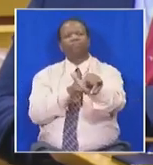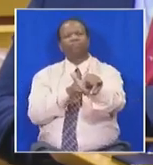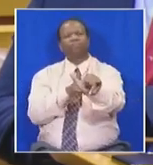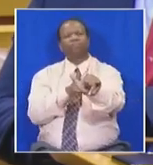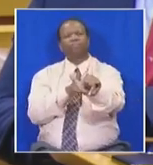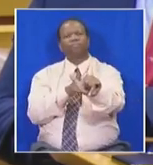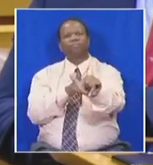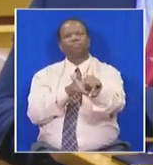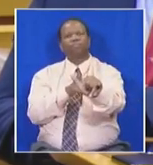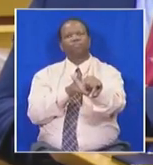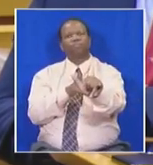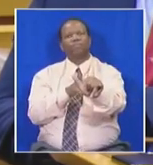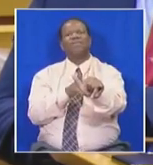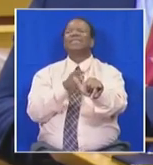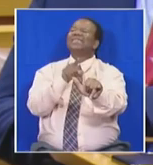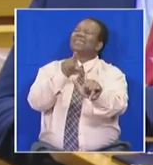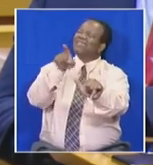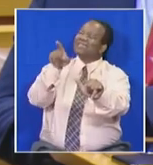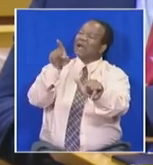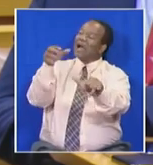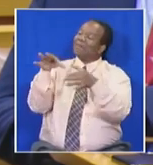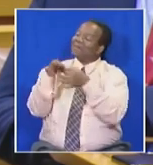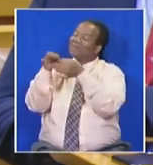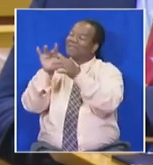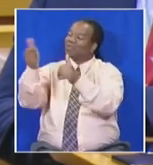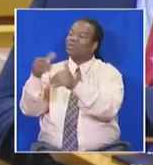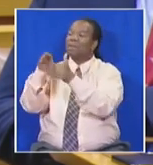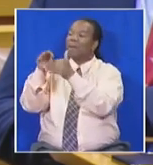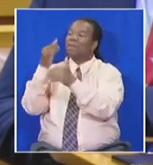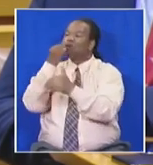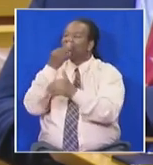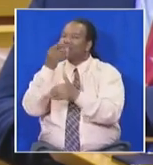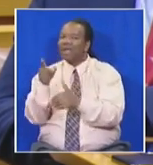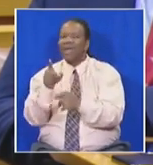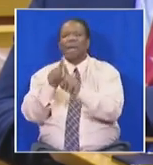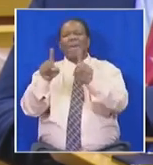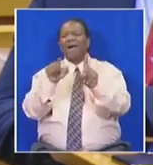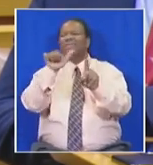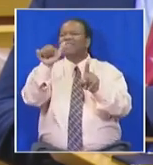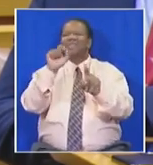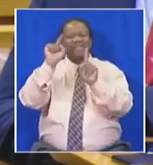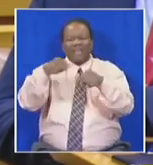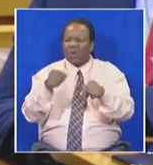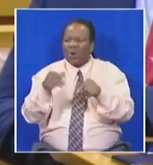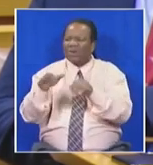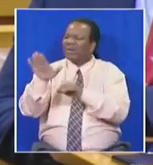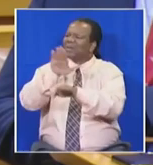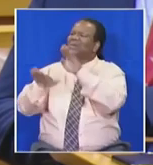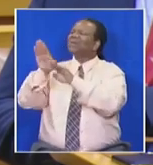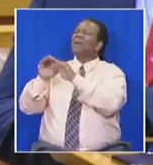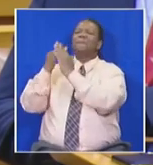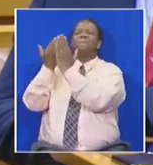basis of what the honorable member is raising today. We can't go back to that motion that has not